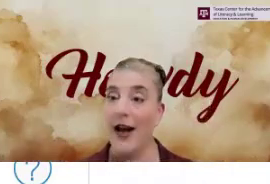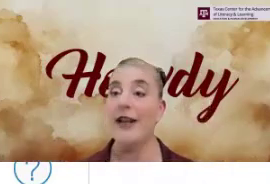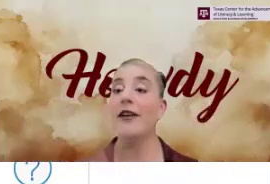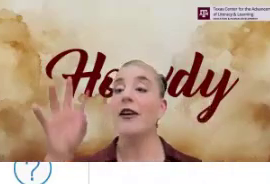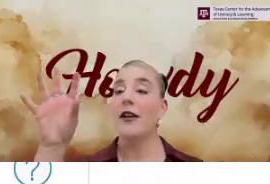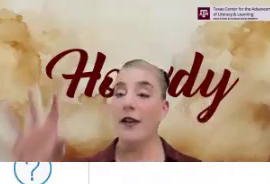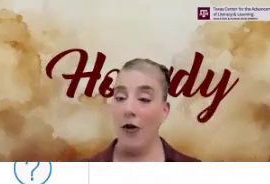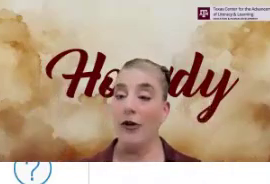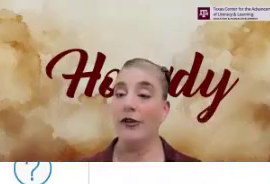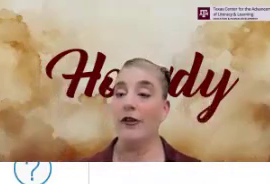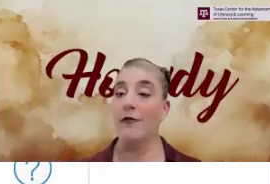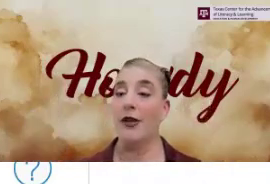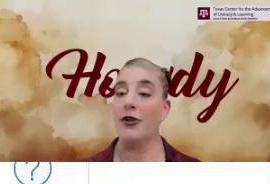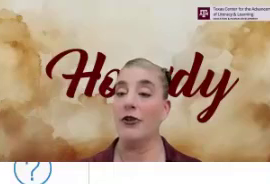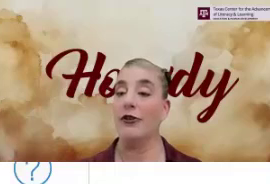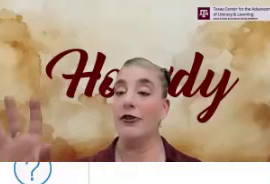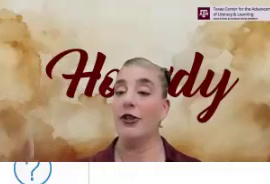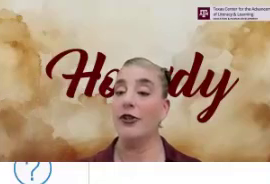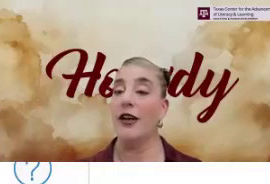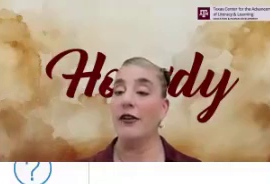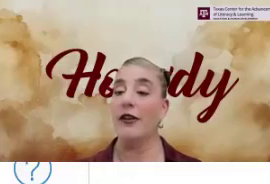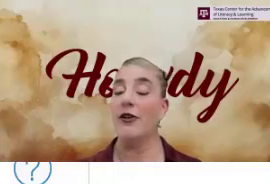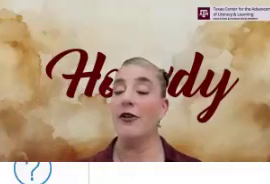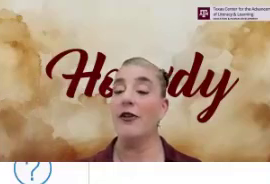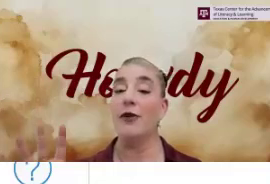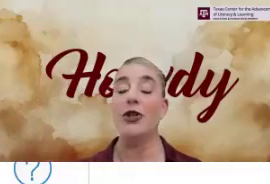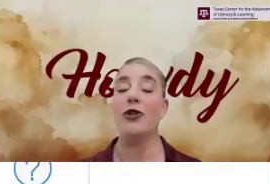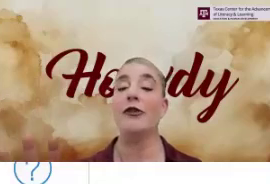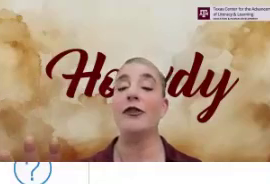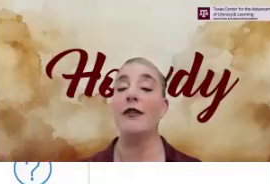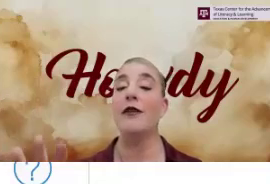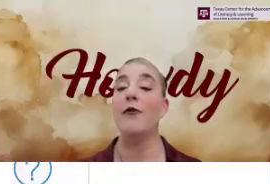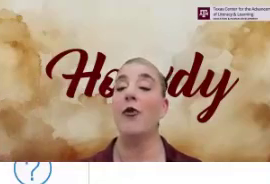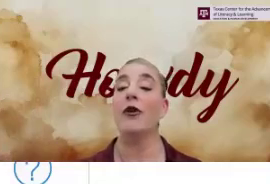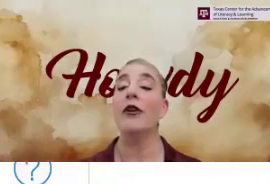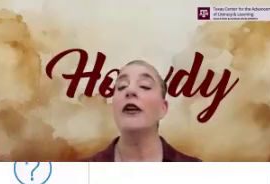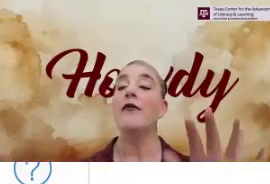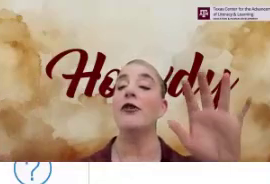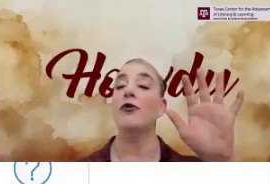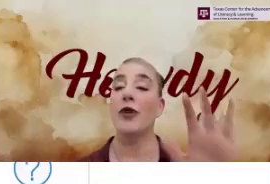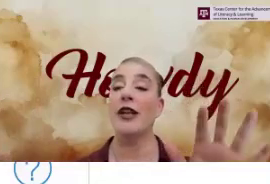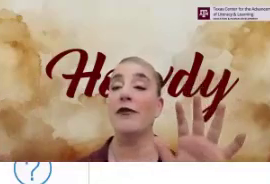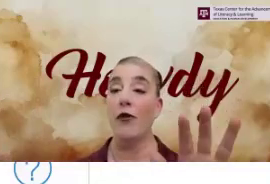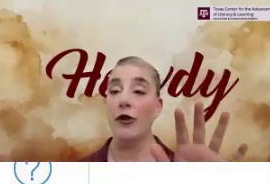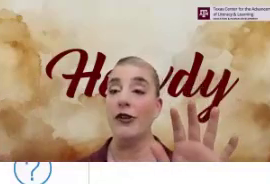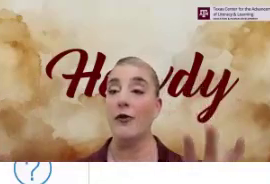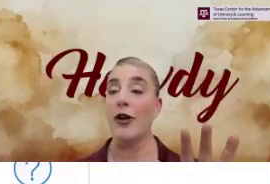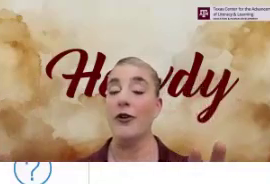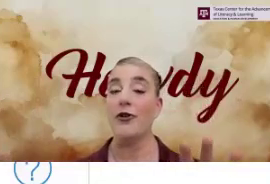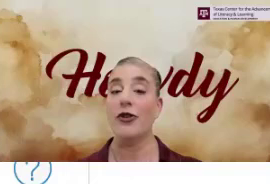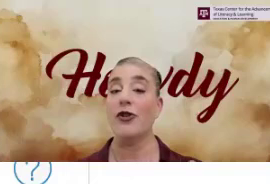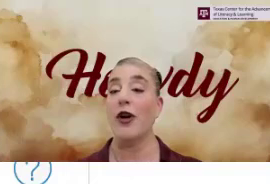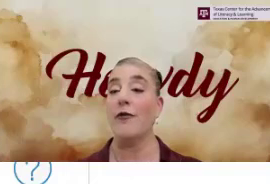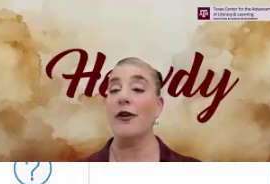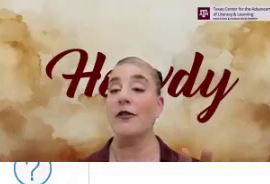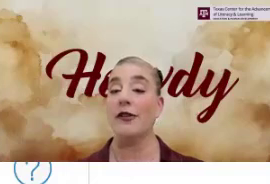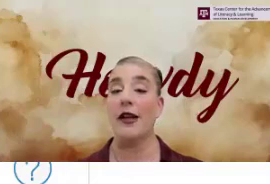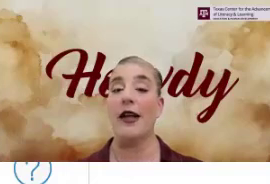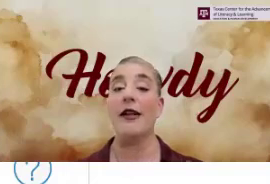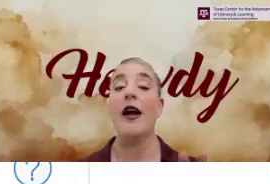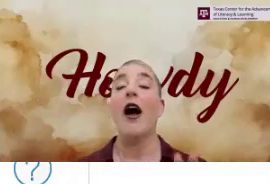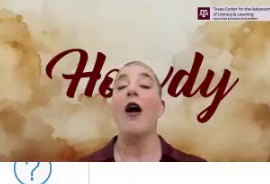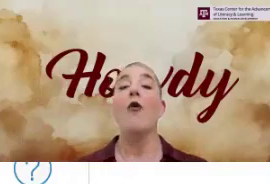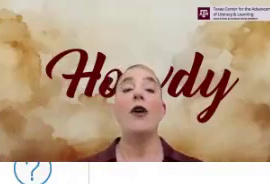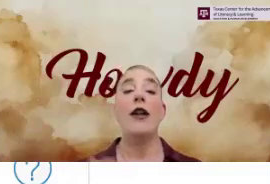on the slide, not what's on the picture, because they're just telling, the picture is nothing more than reinforcing what you're describing